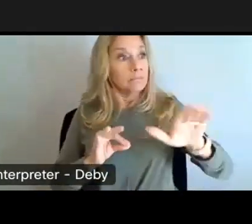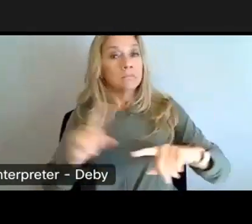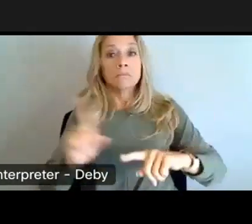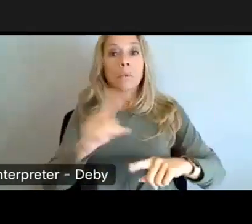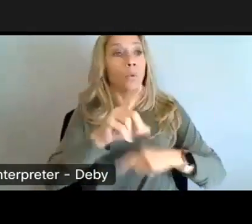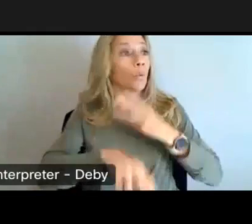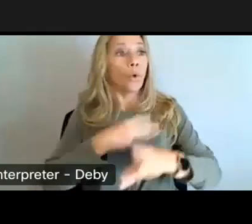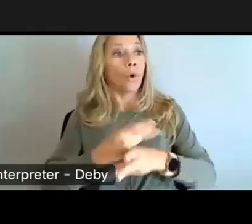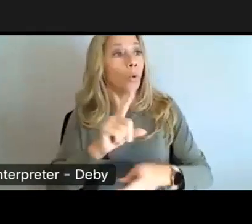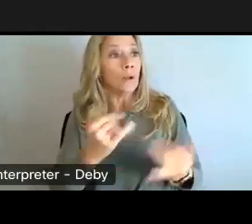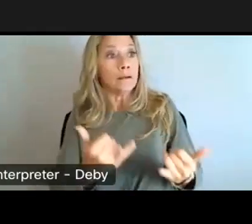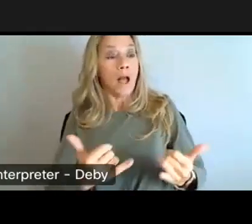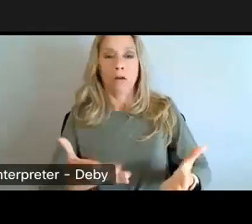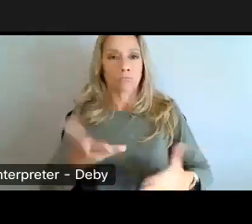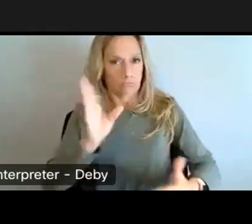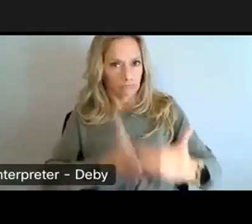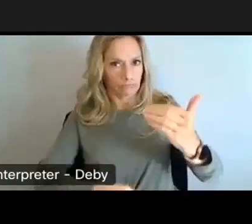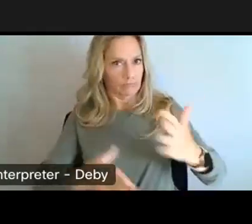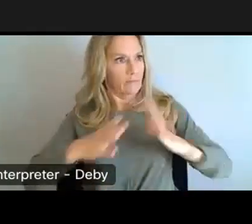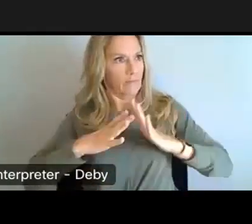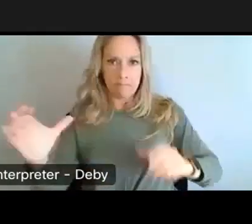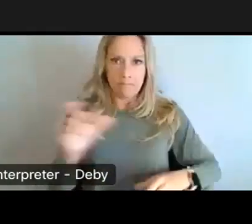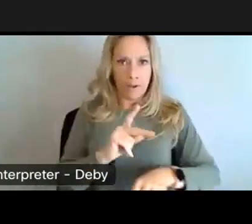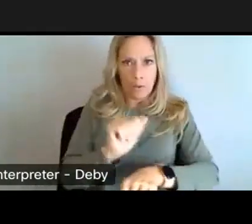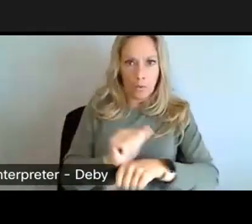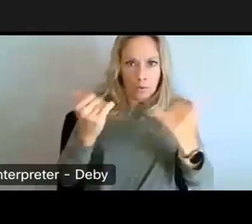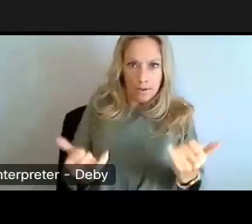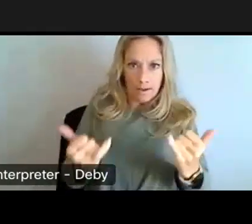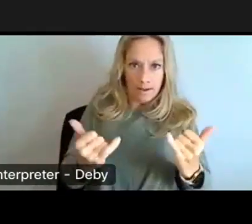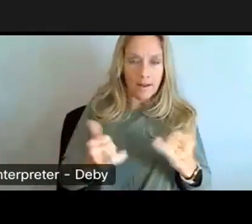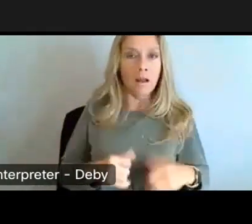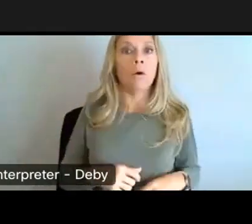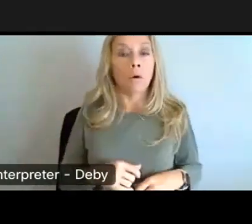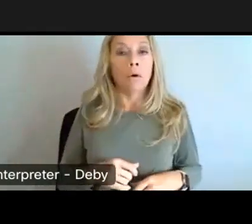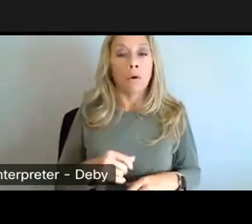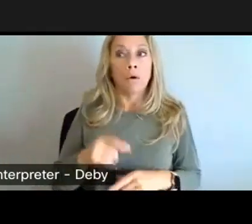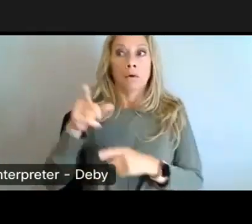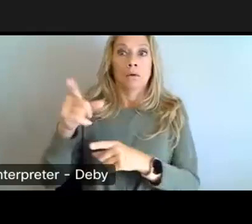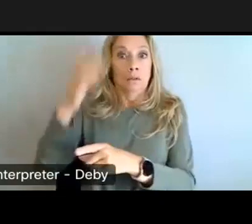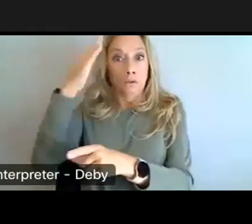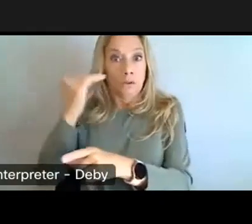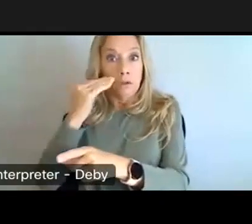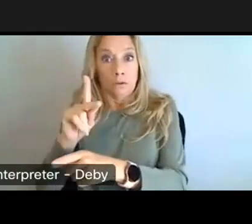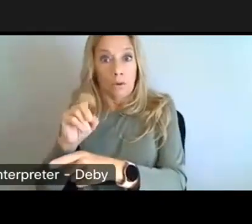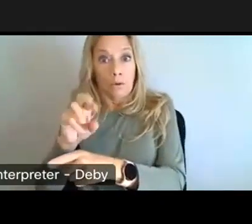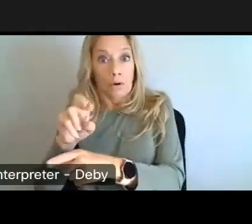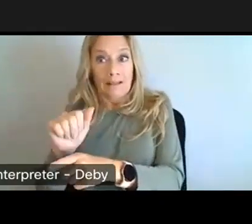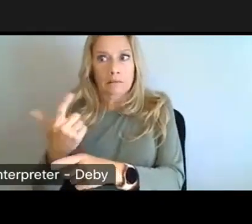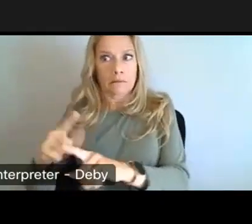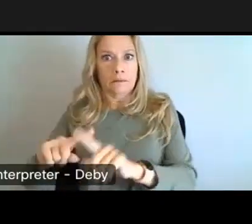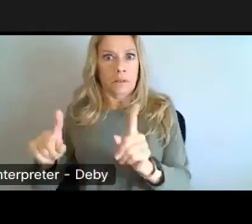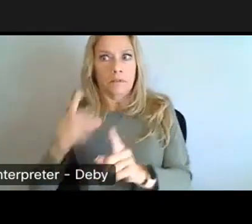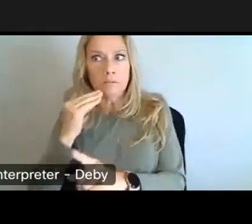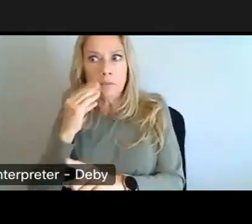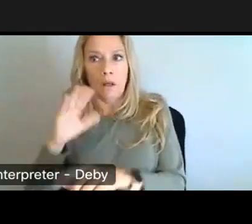at in the world, vacation's over, time to come back to work. And being in Korea was a different experience than being